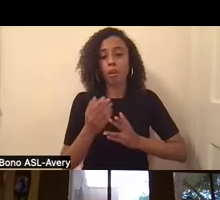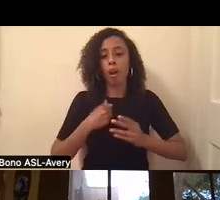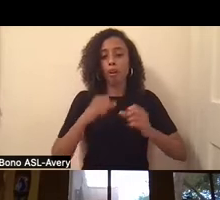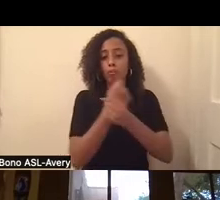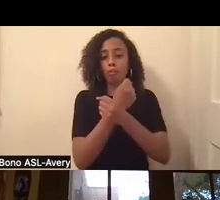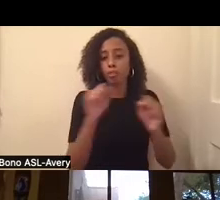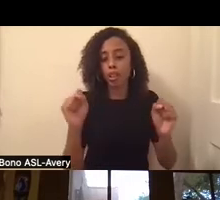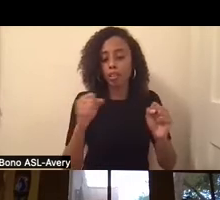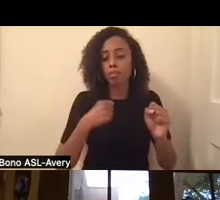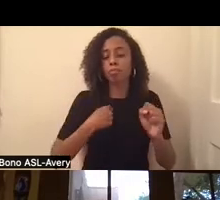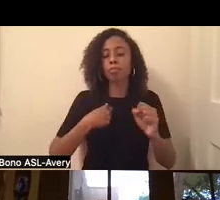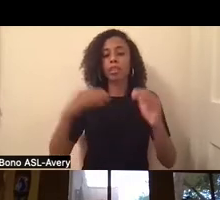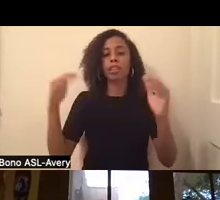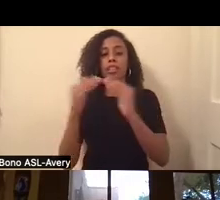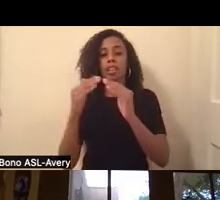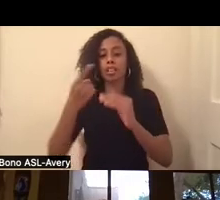honor. Ashe.